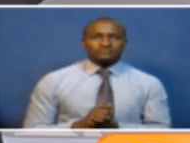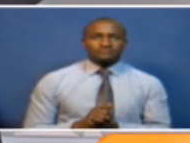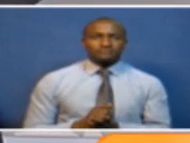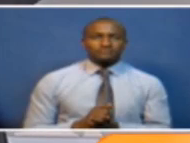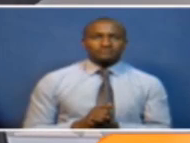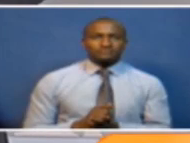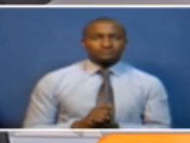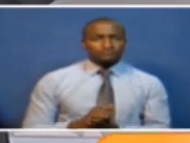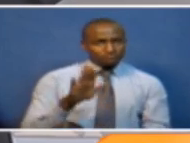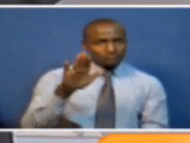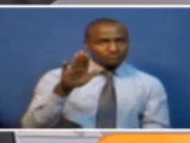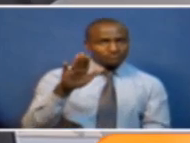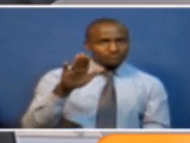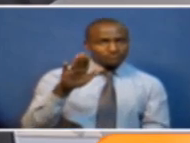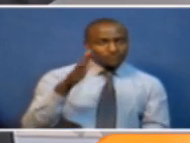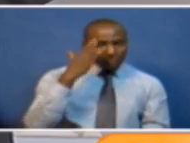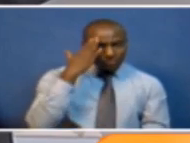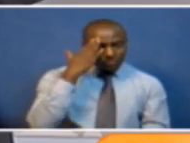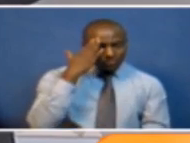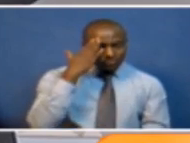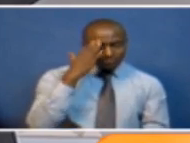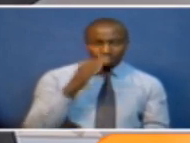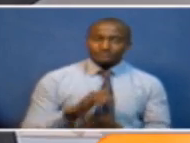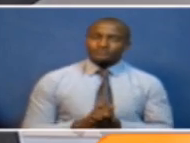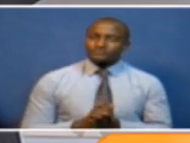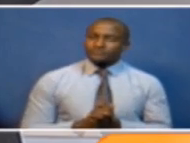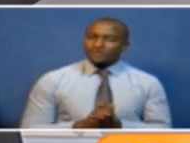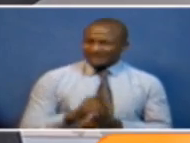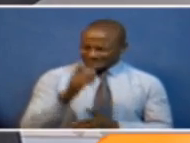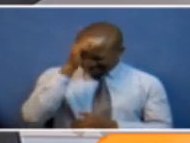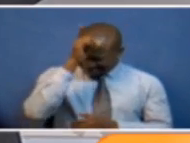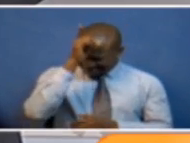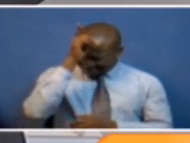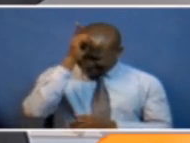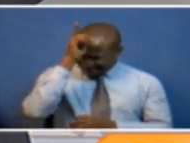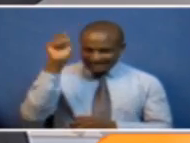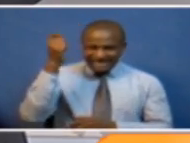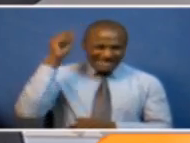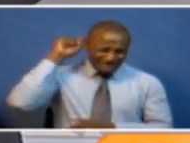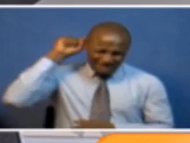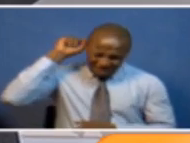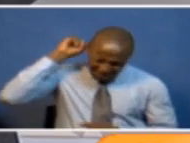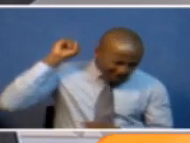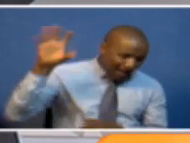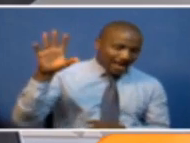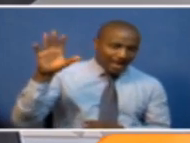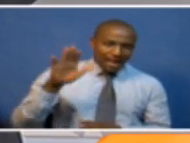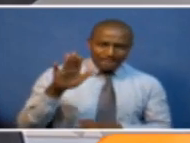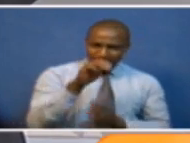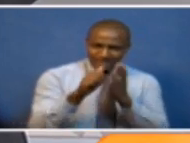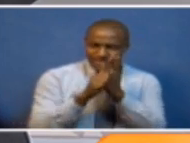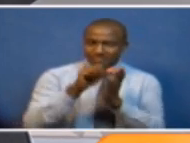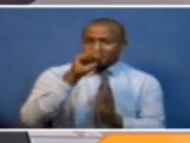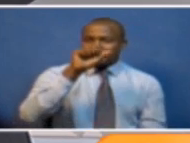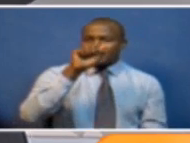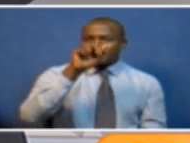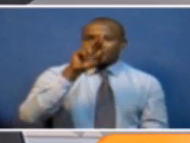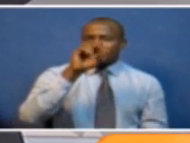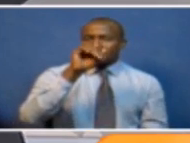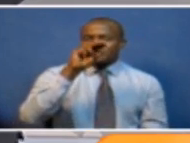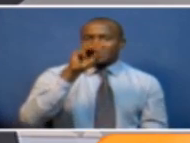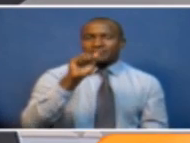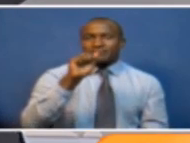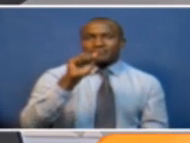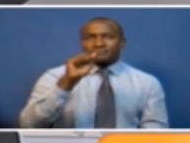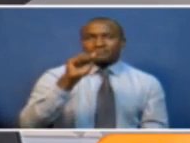Now, imagine a wind farm in one of the most remote parts of Kenya, in a place called Sarima in Marsabit County. Now,